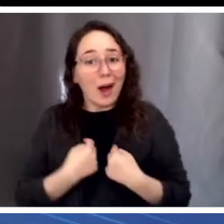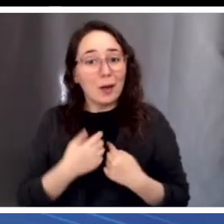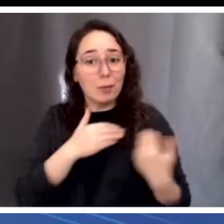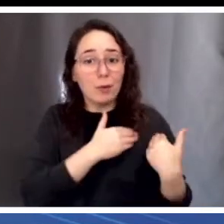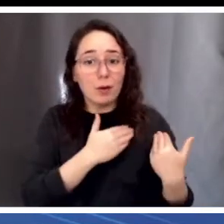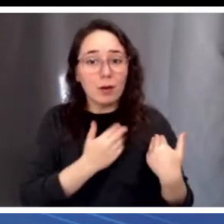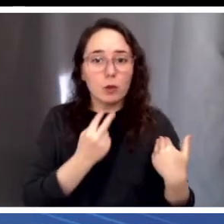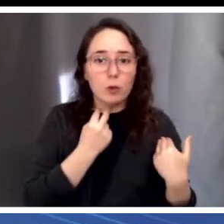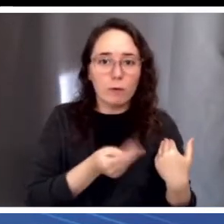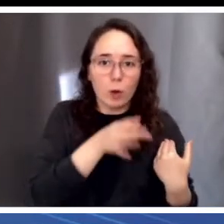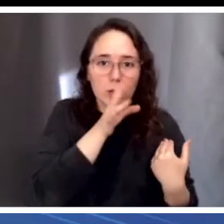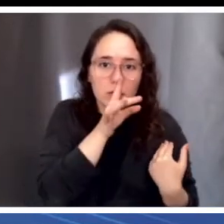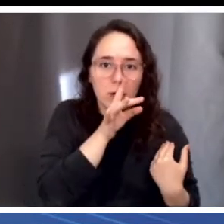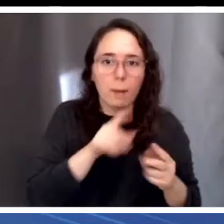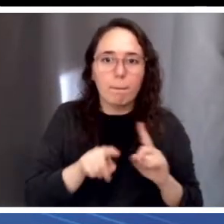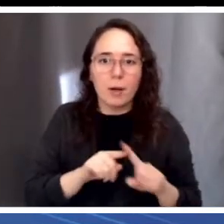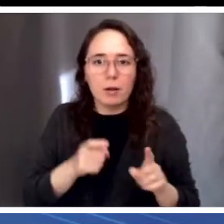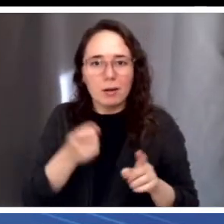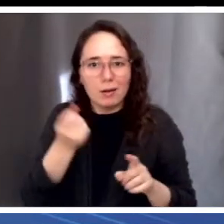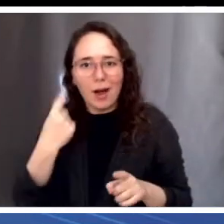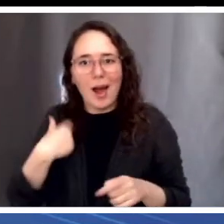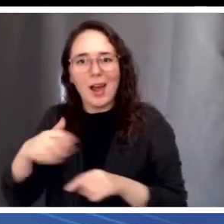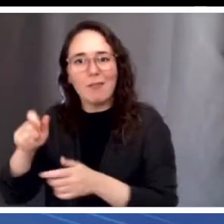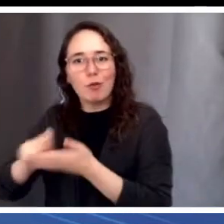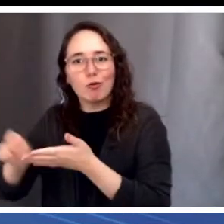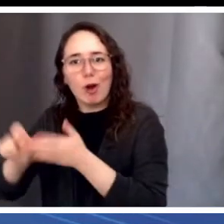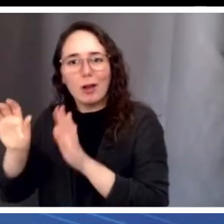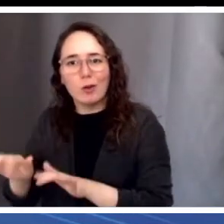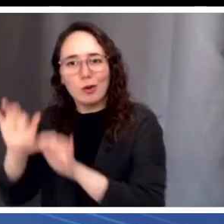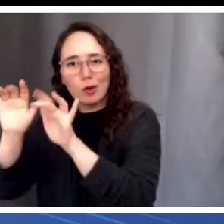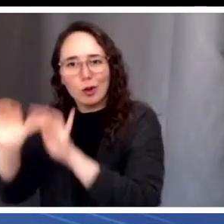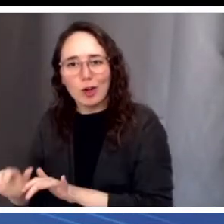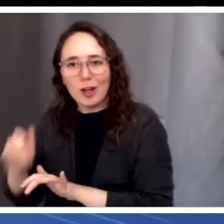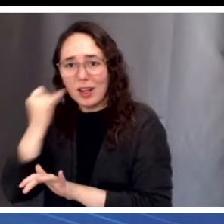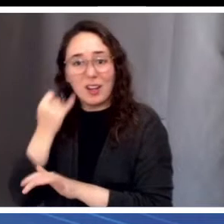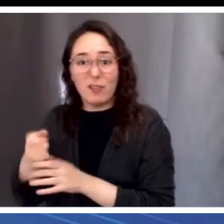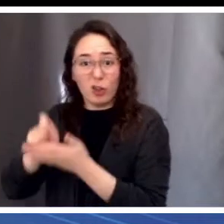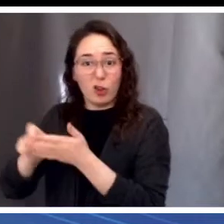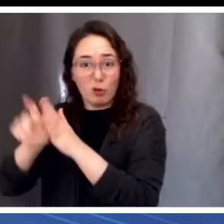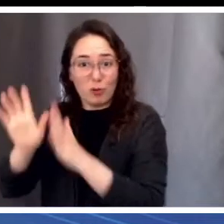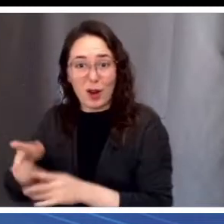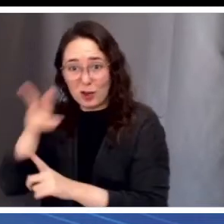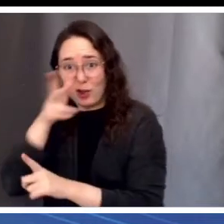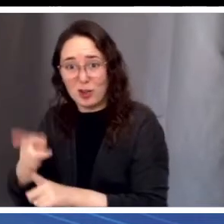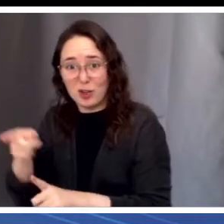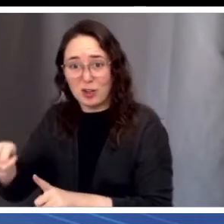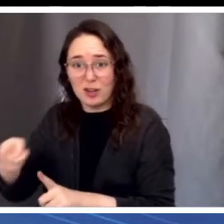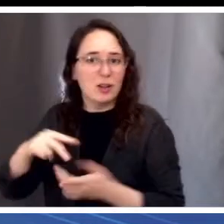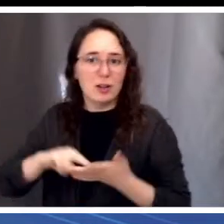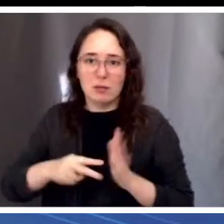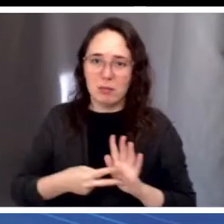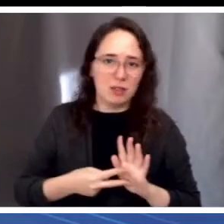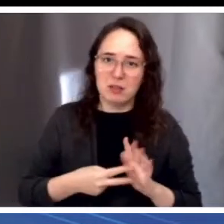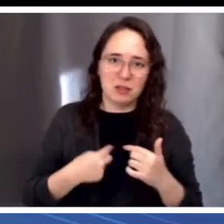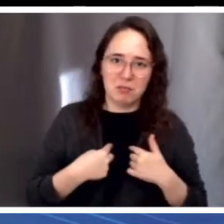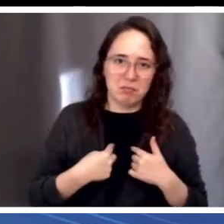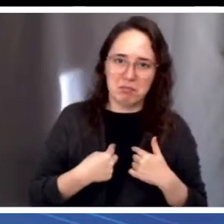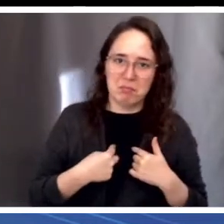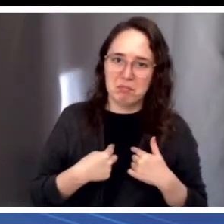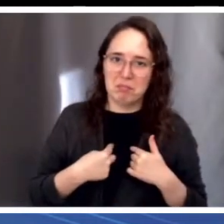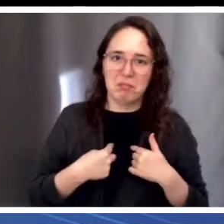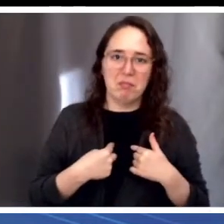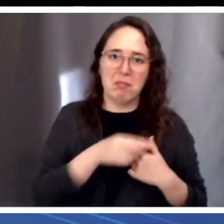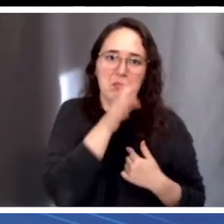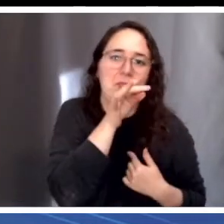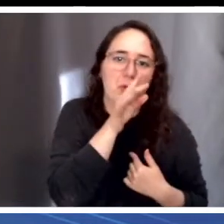I've always said that. I may be able to use my voice in other ways, and I use my voice for many things. But really, truly, the beauty